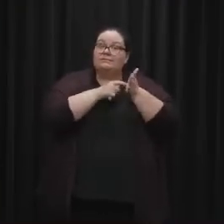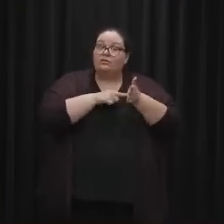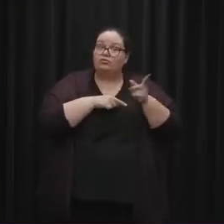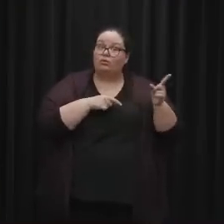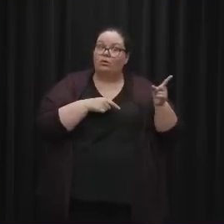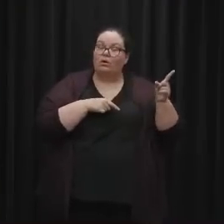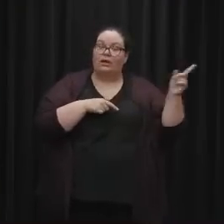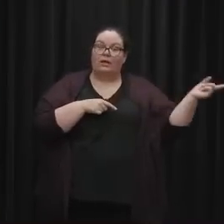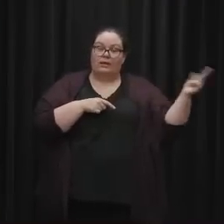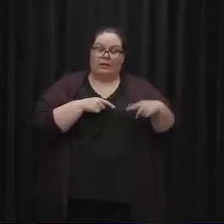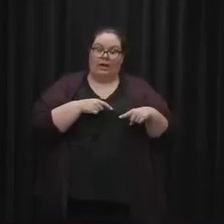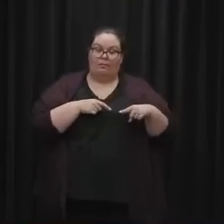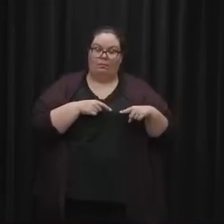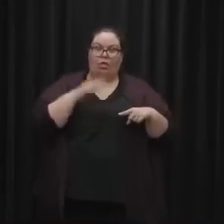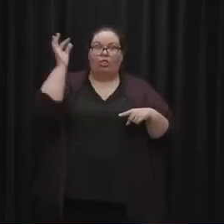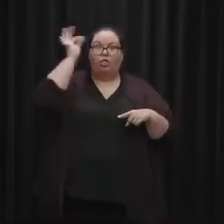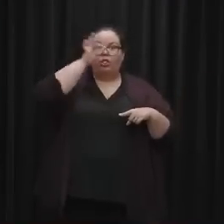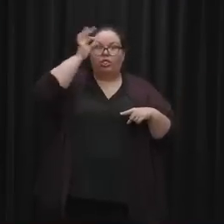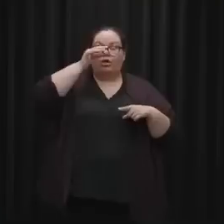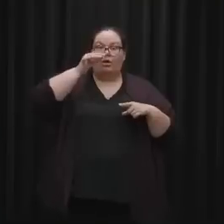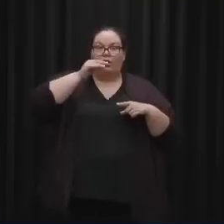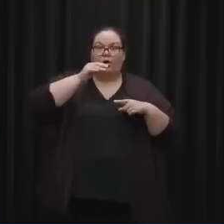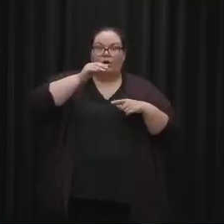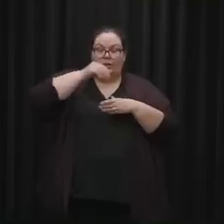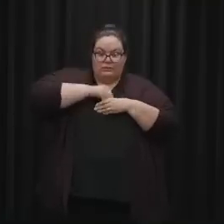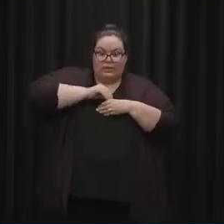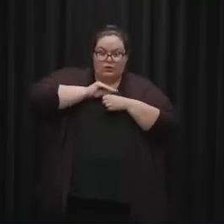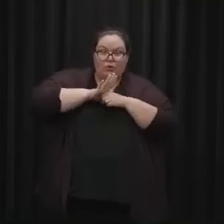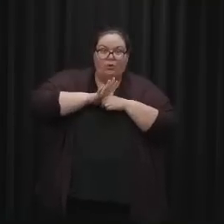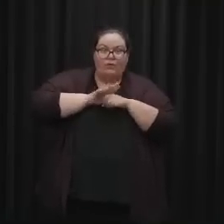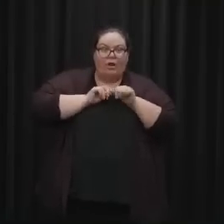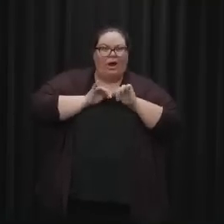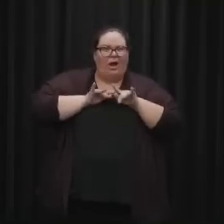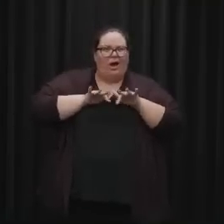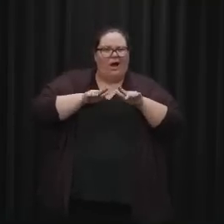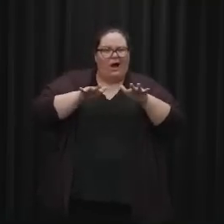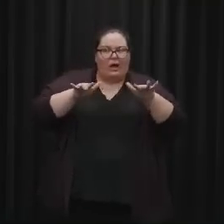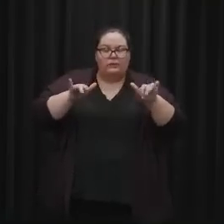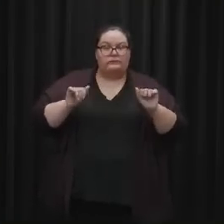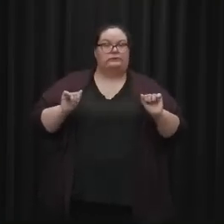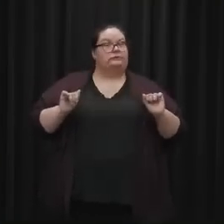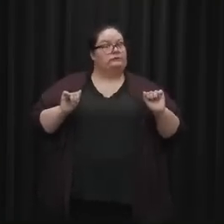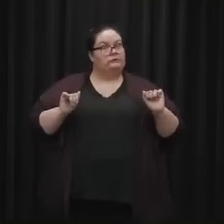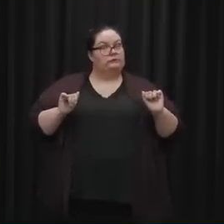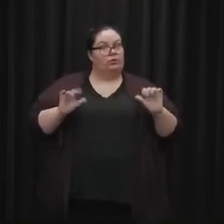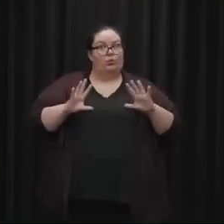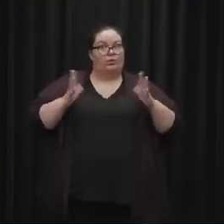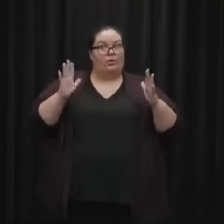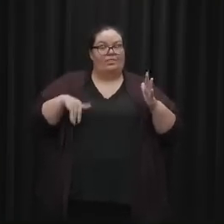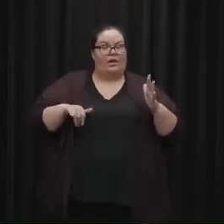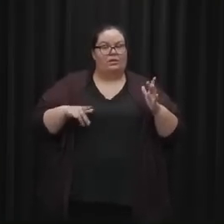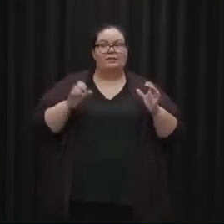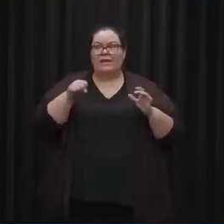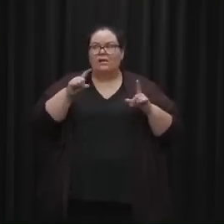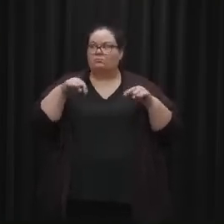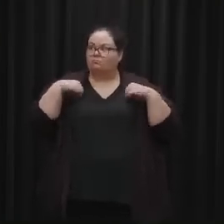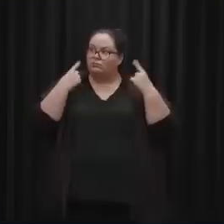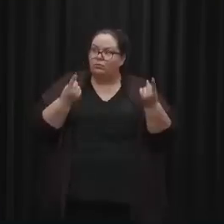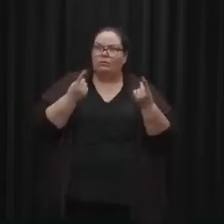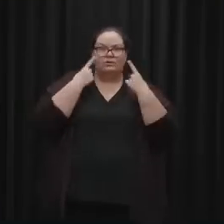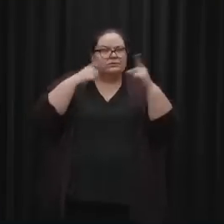sudden is in a situation where it infects many people. I used some examples today. And so the idea here is that, yes, we've been